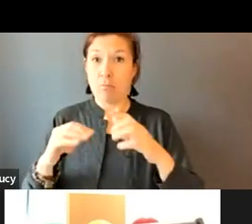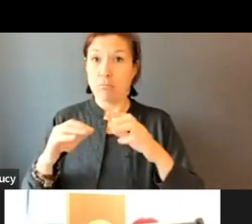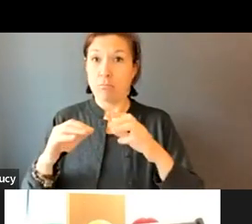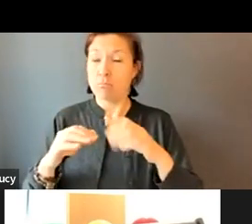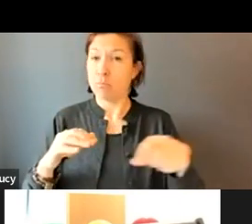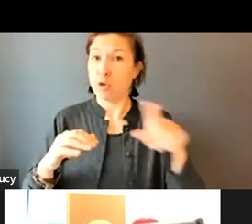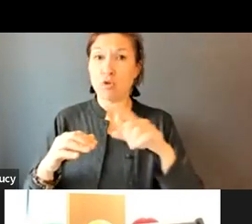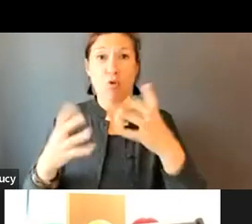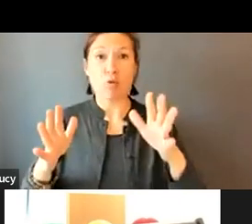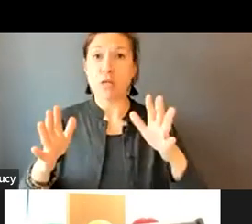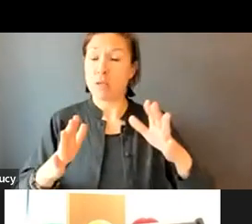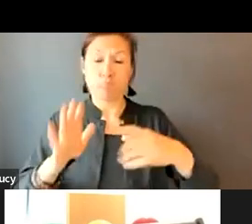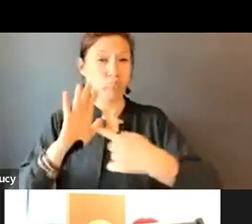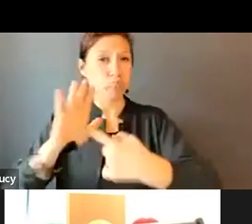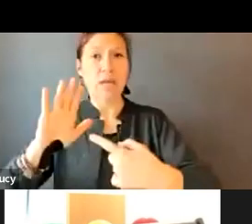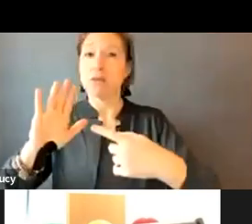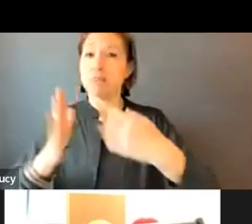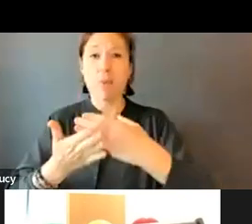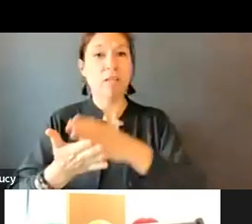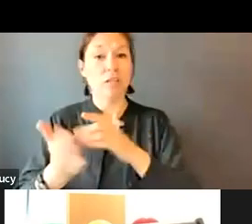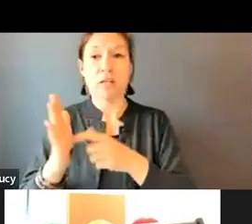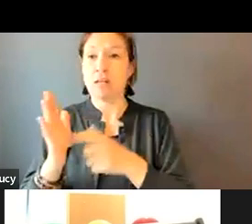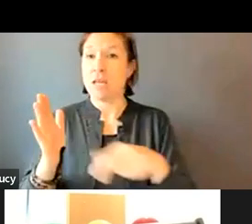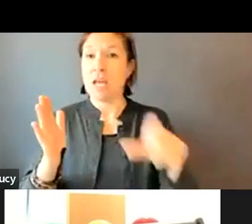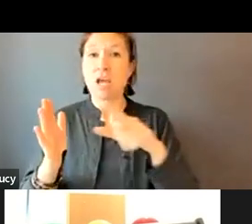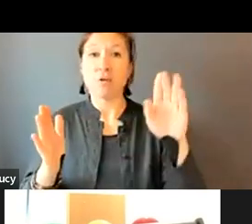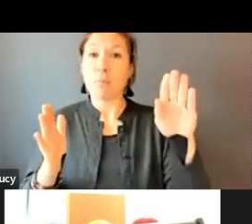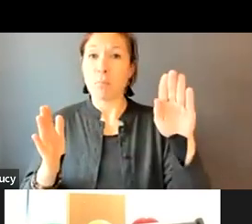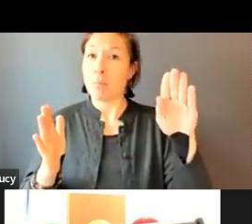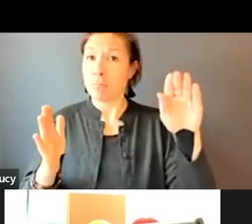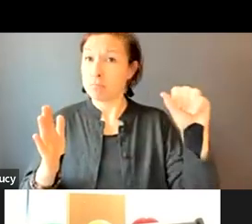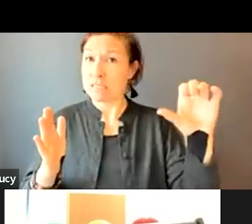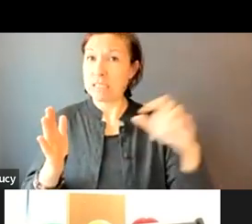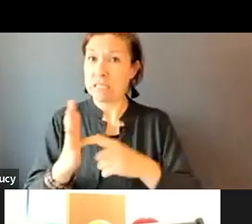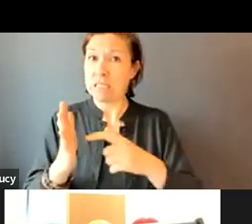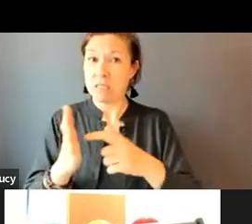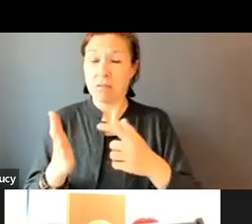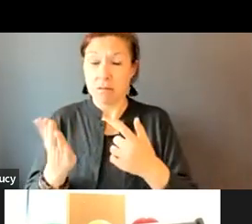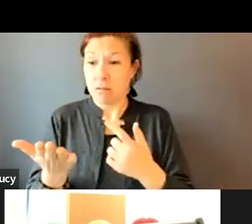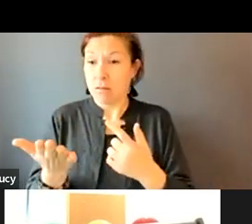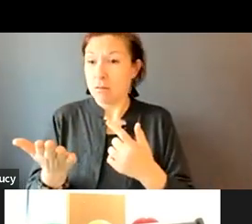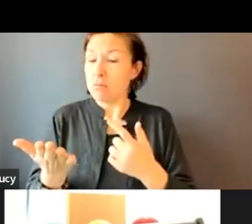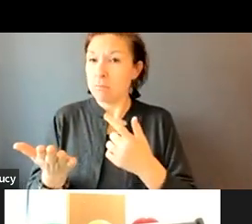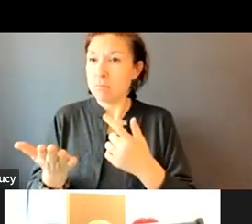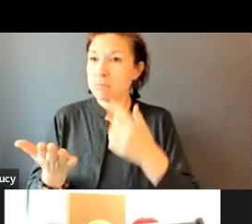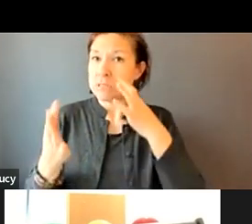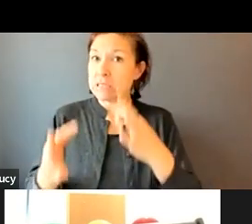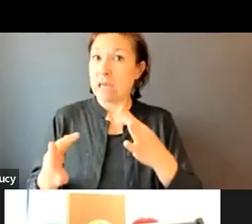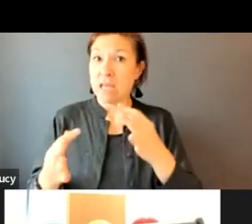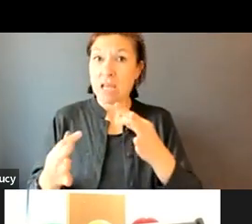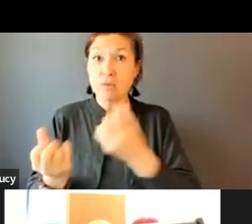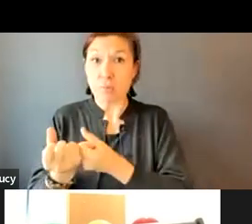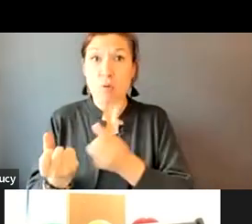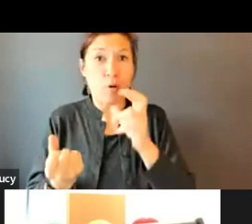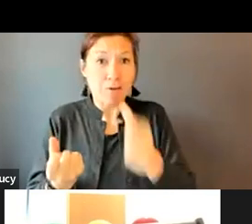I have before me the uh the language of the Bible section two of